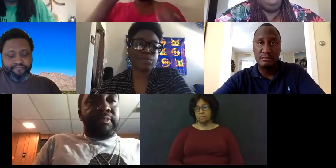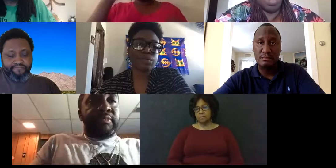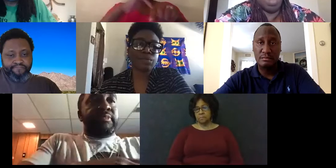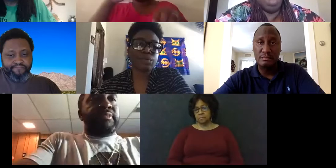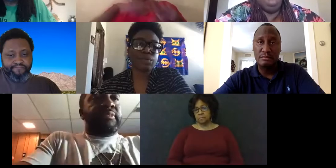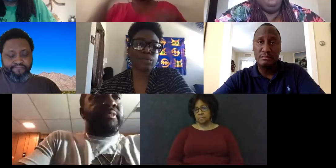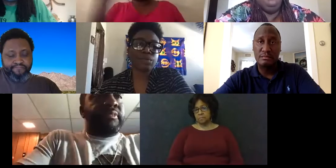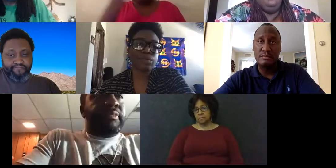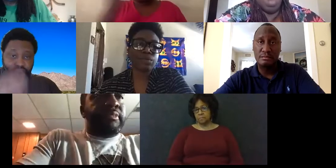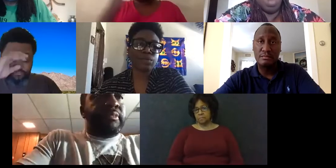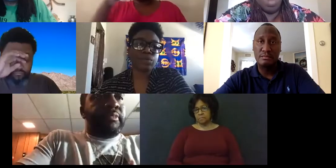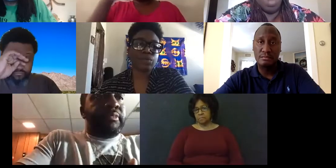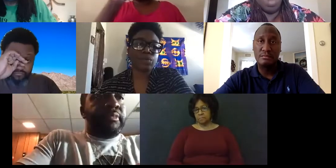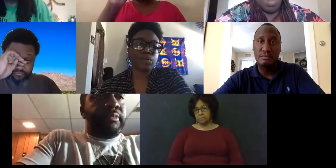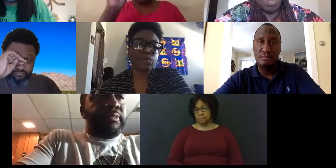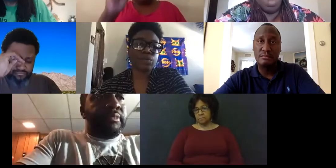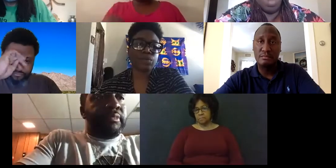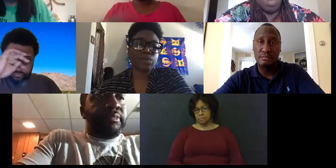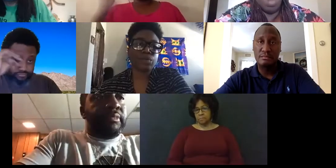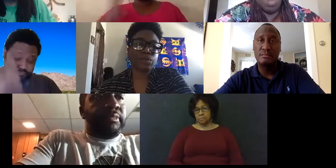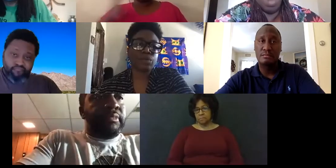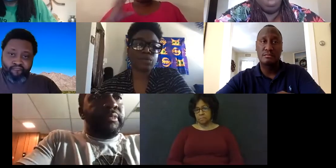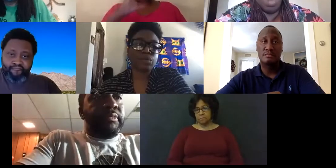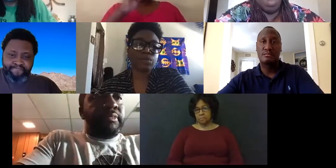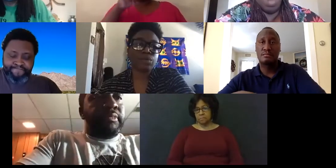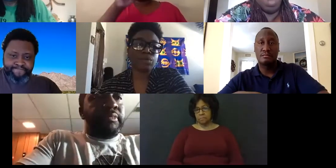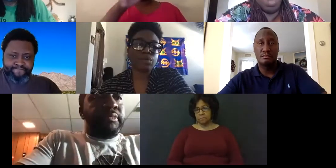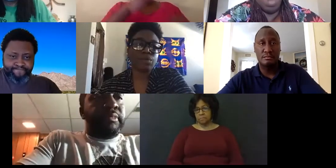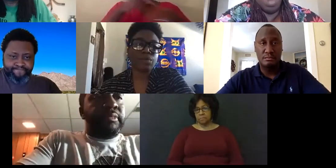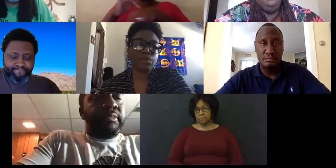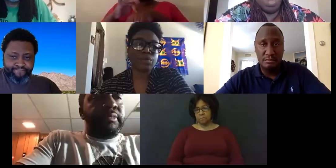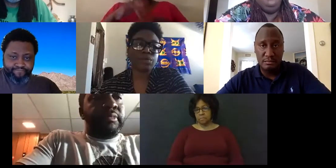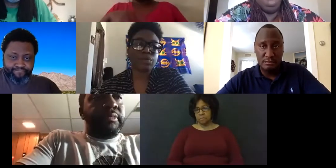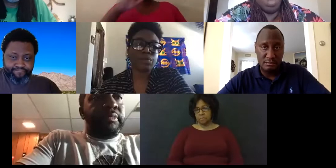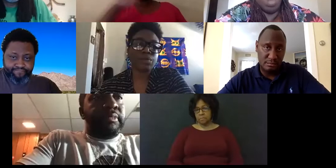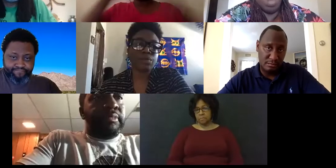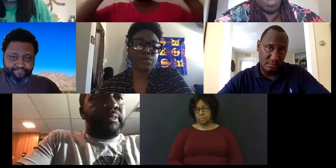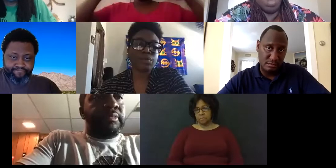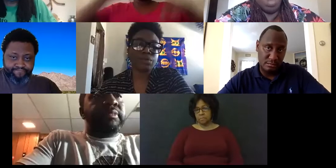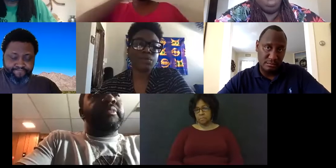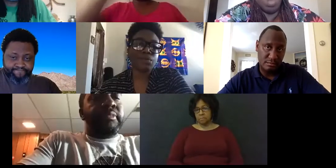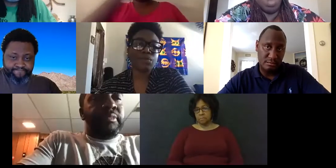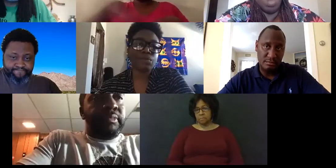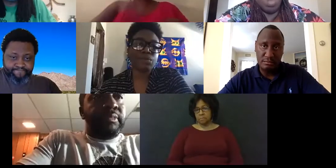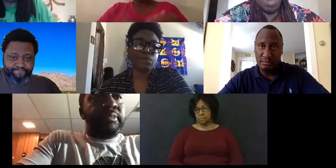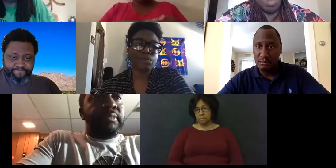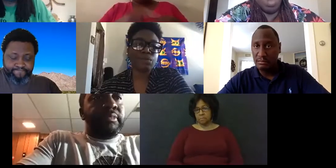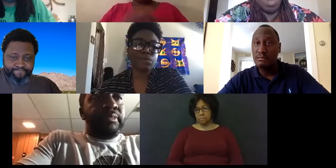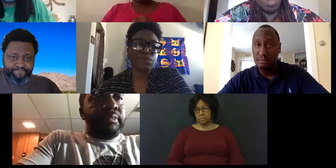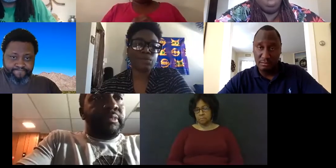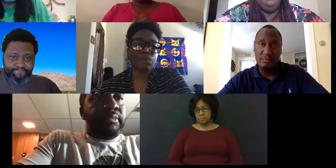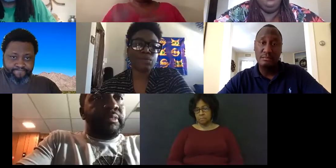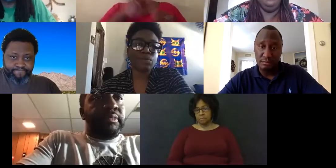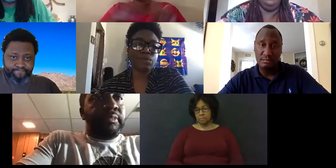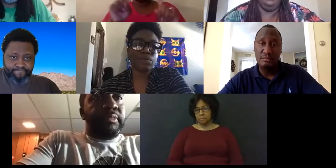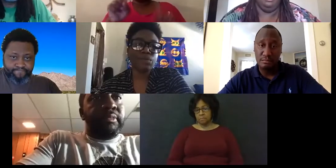the past, and Brian, you talked about this is not normal. But we hear this this thing